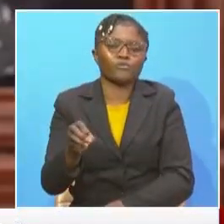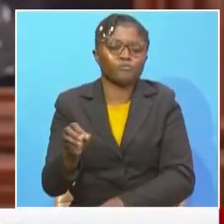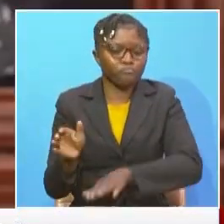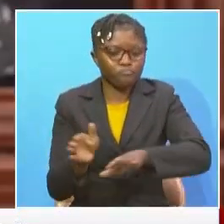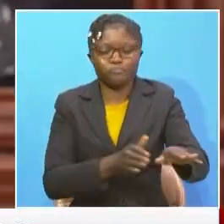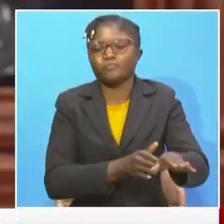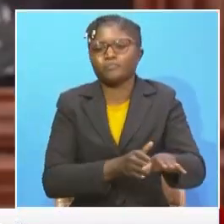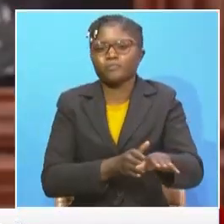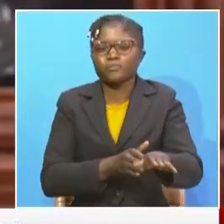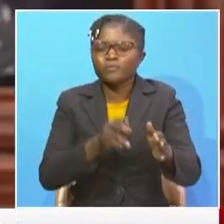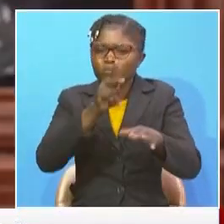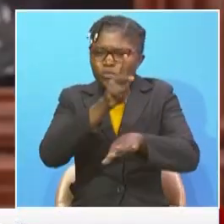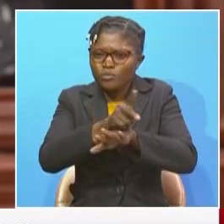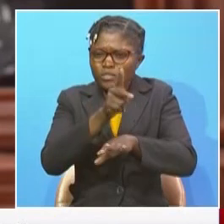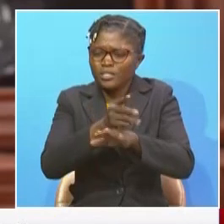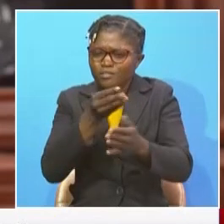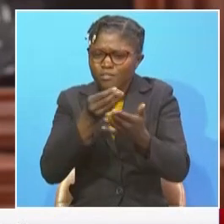being funded